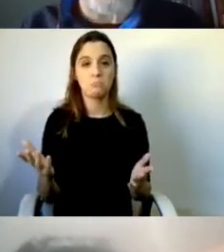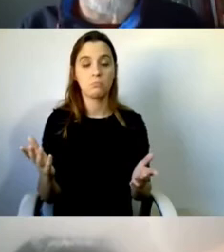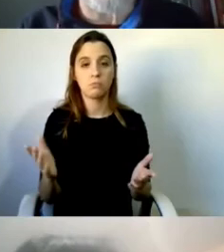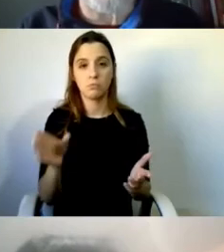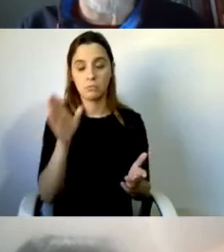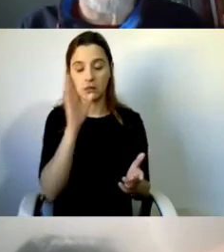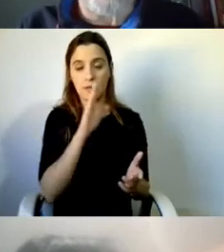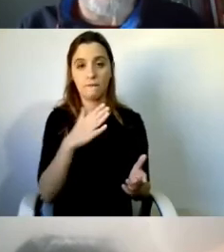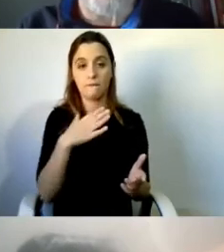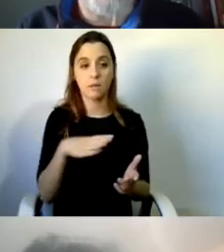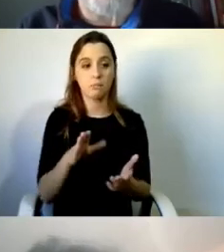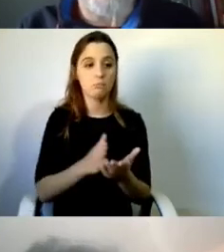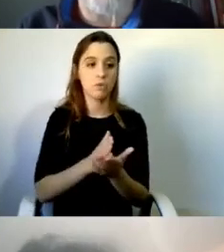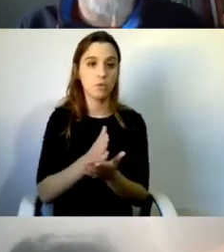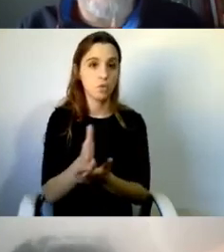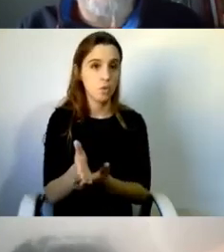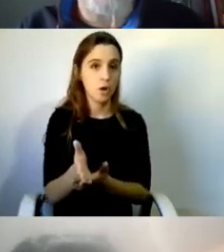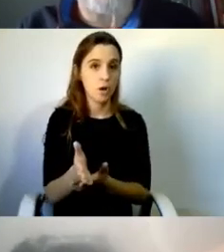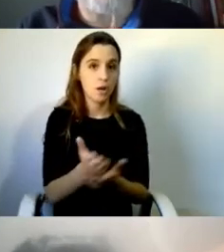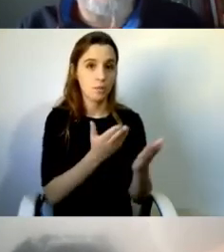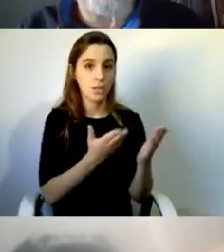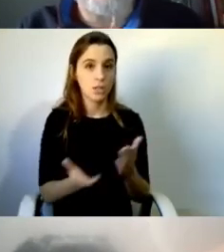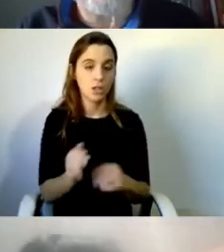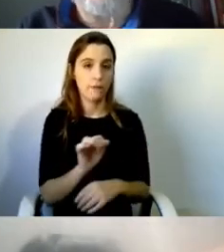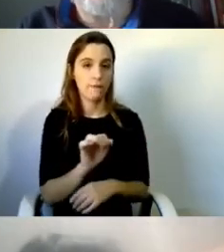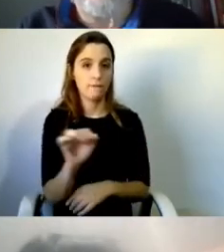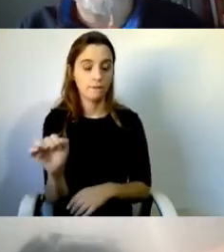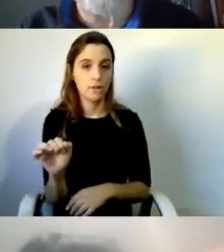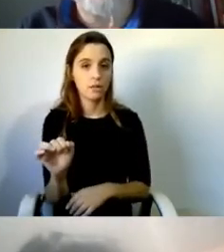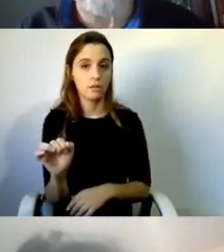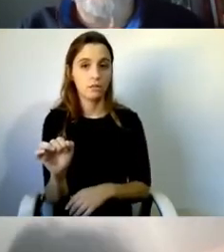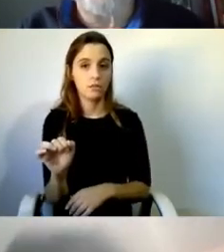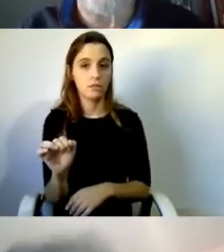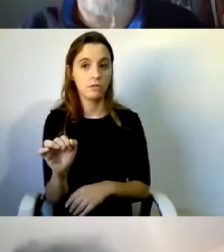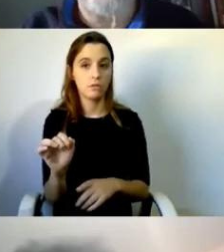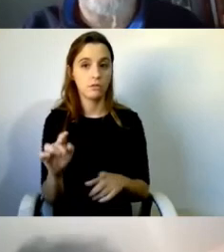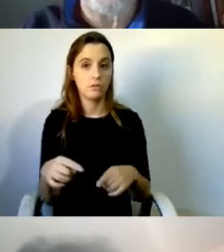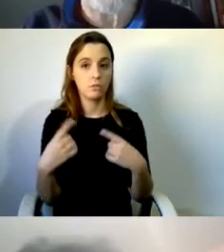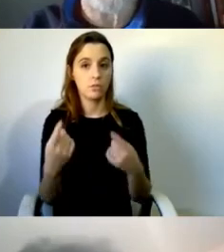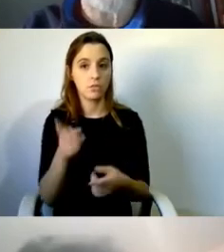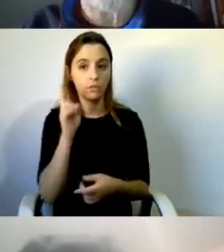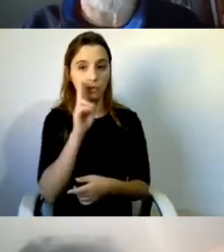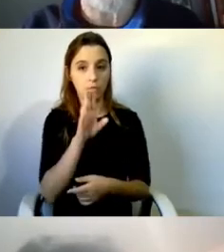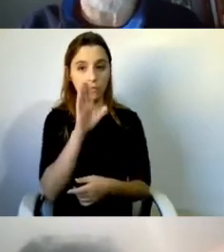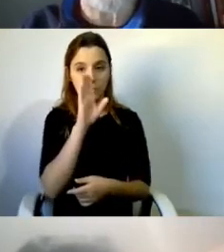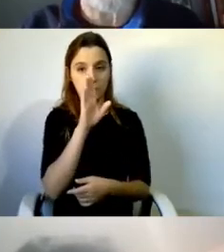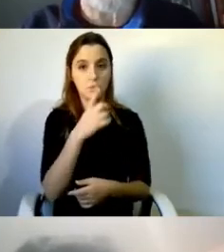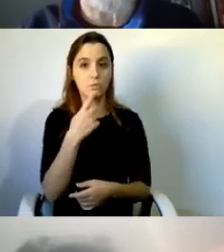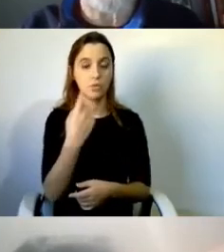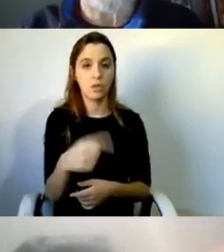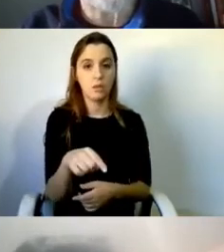se queres continuar a tua apresentação por enquanto e vemos se surge. Yeah, I get it.